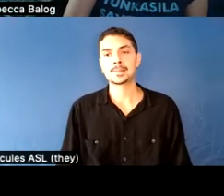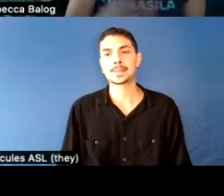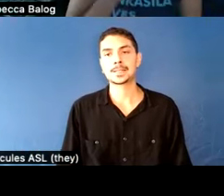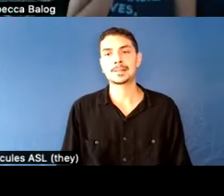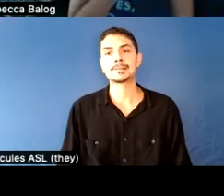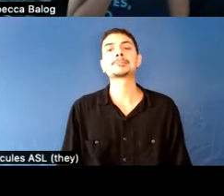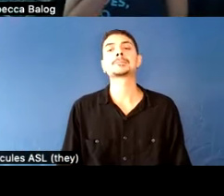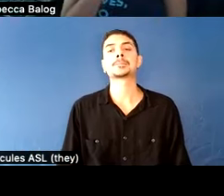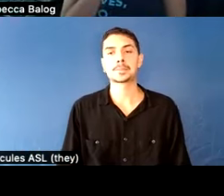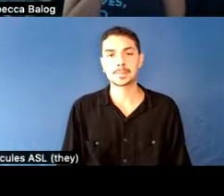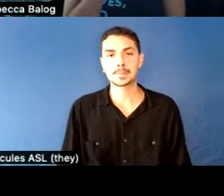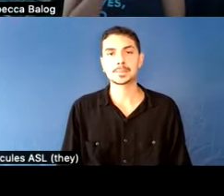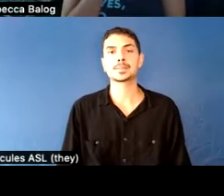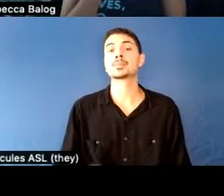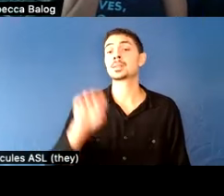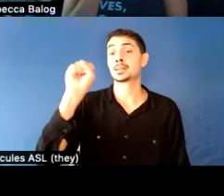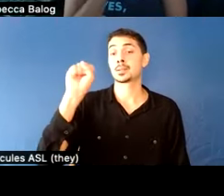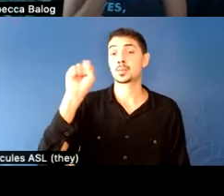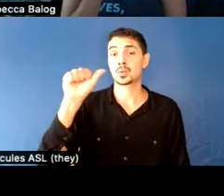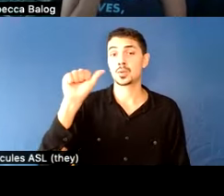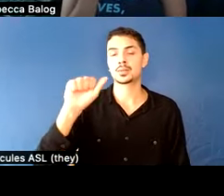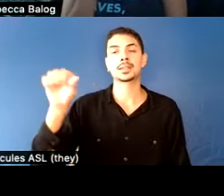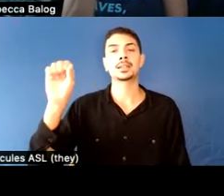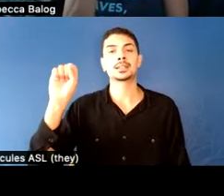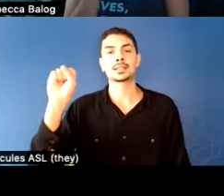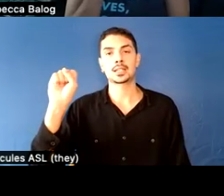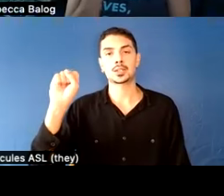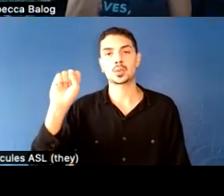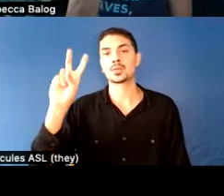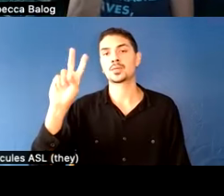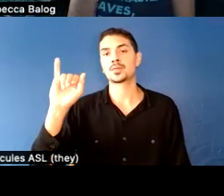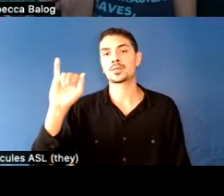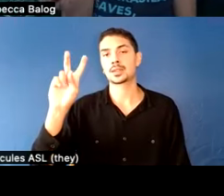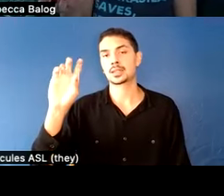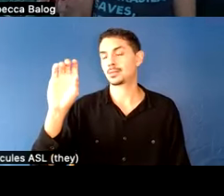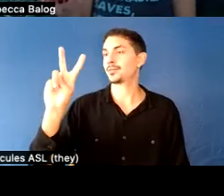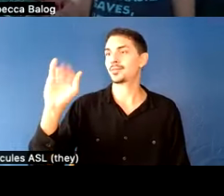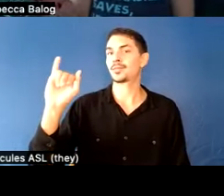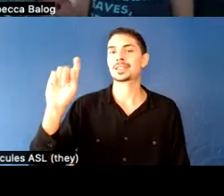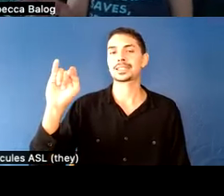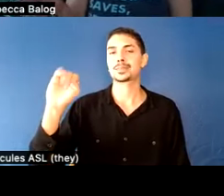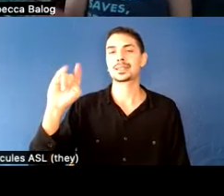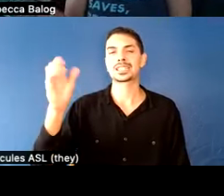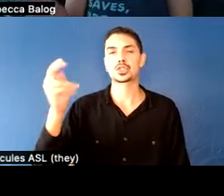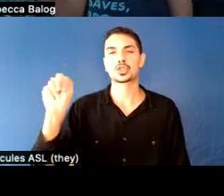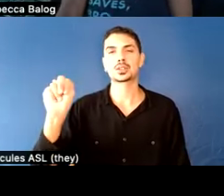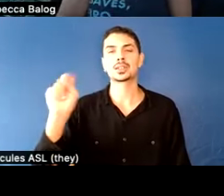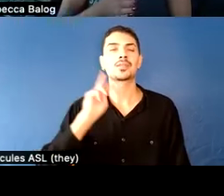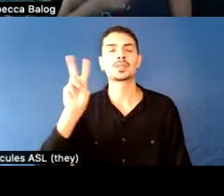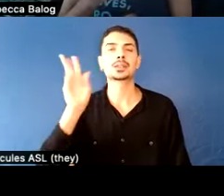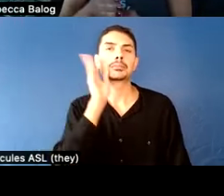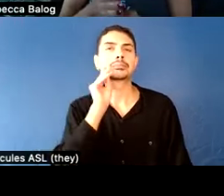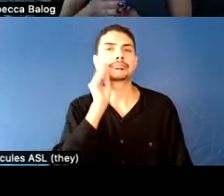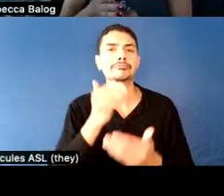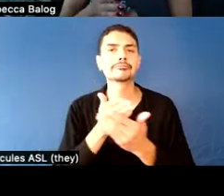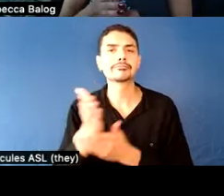up. Okay, so sexual assault and victimization or survivordom, a wide variety of abuses can happen, right? So it's not just